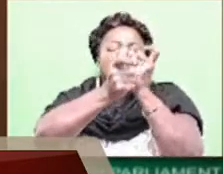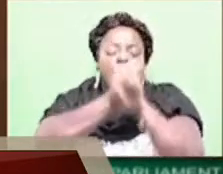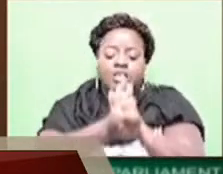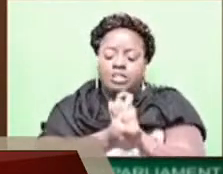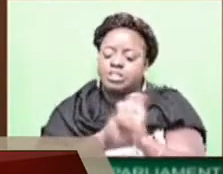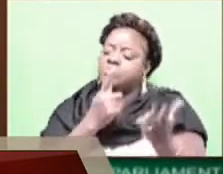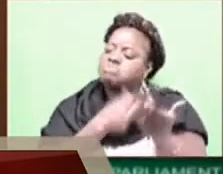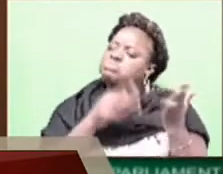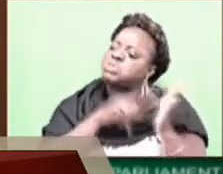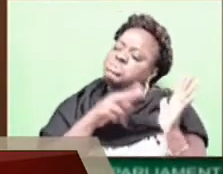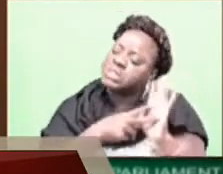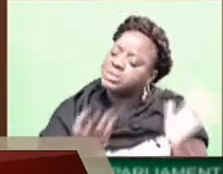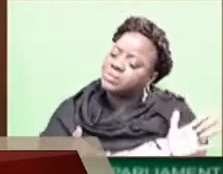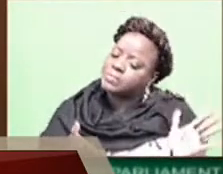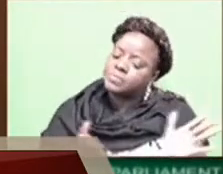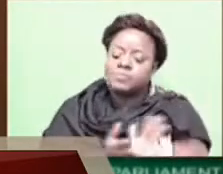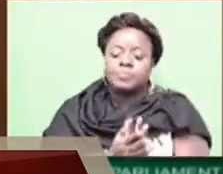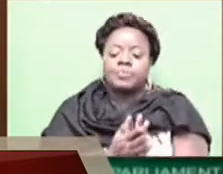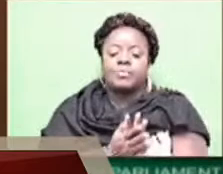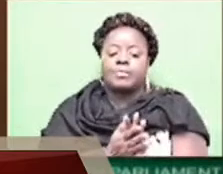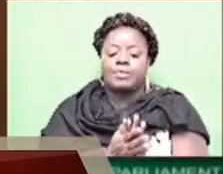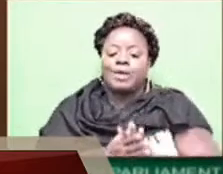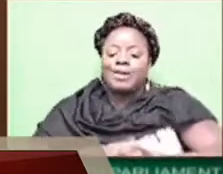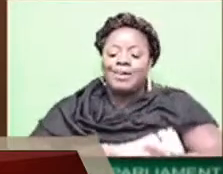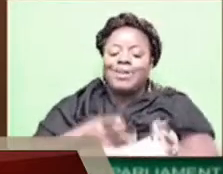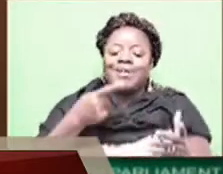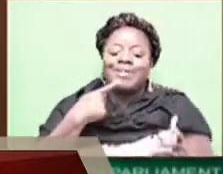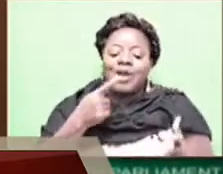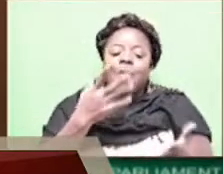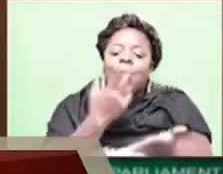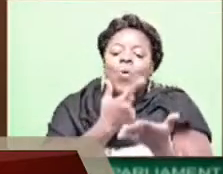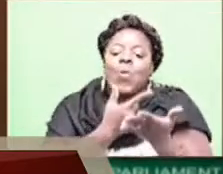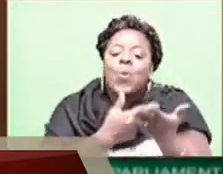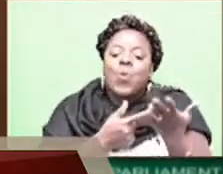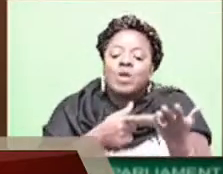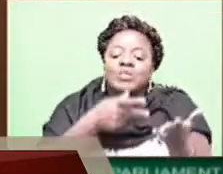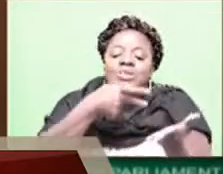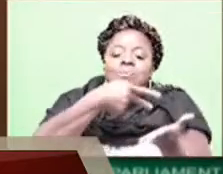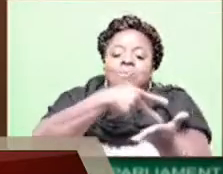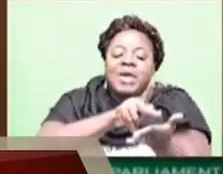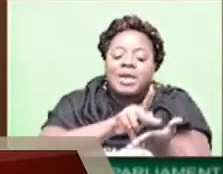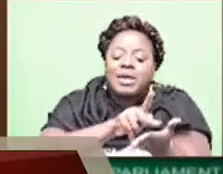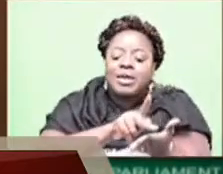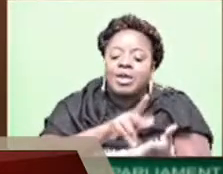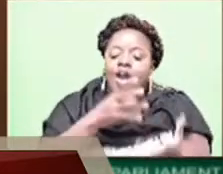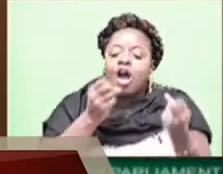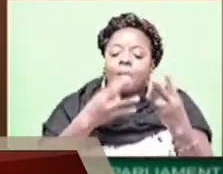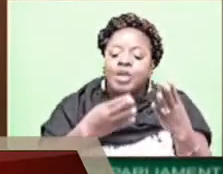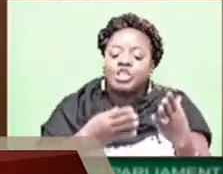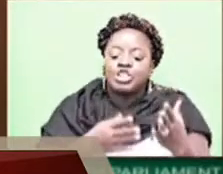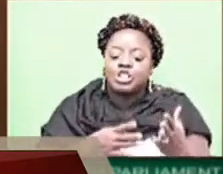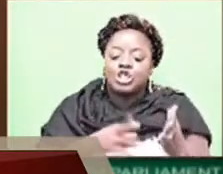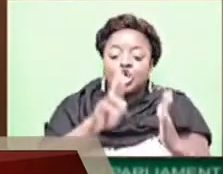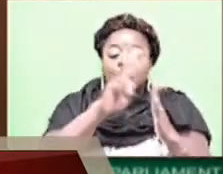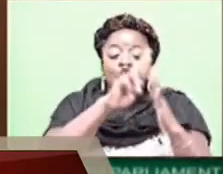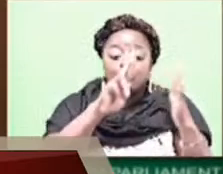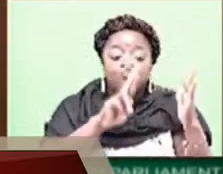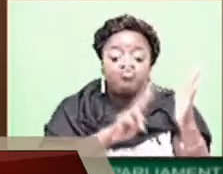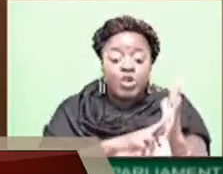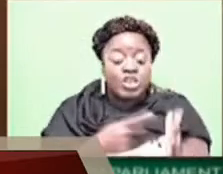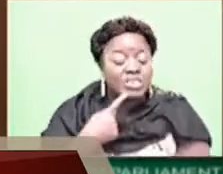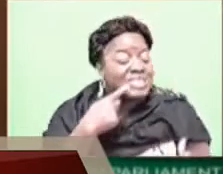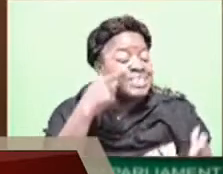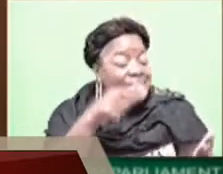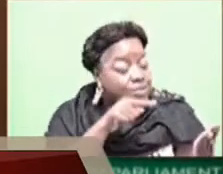what is to be treated as a fixed penalty, that the policeman will say, the regulations have a schedule. In